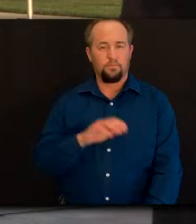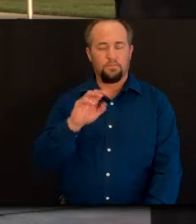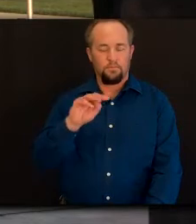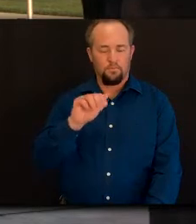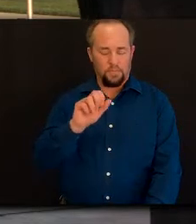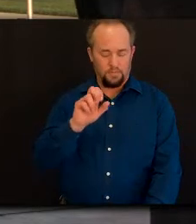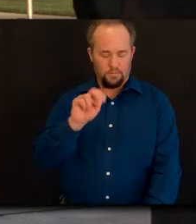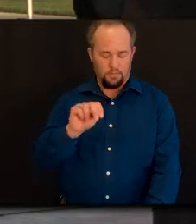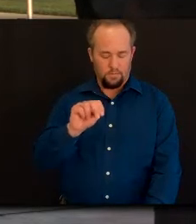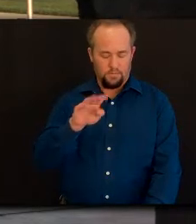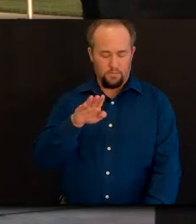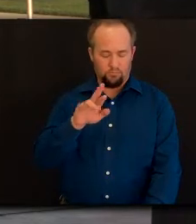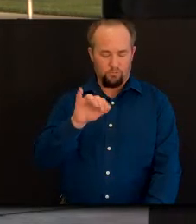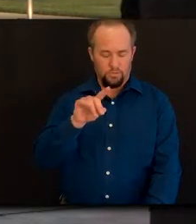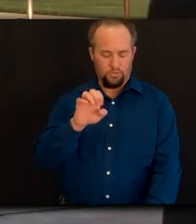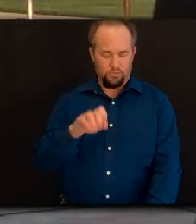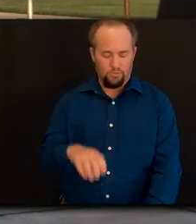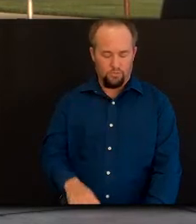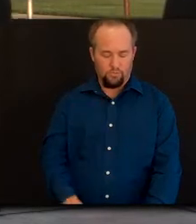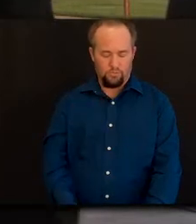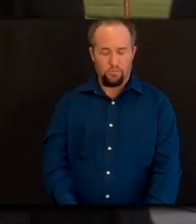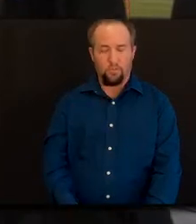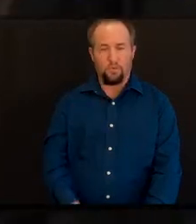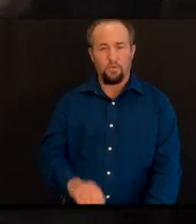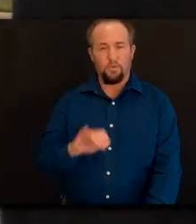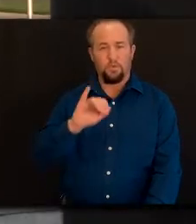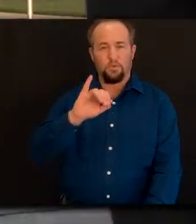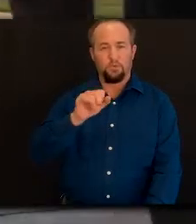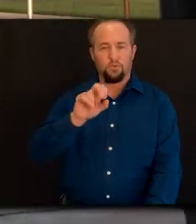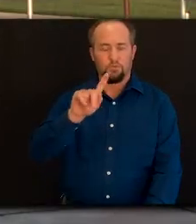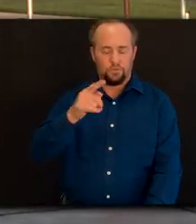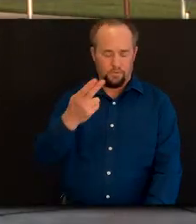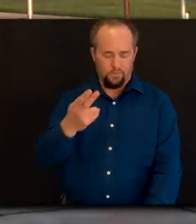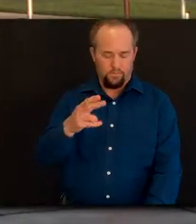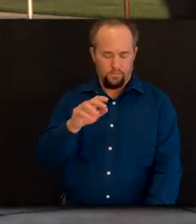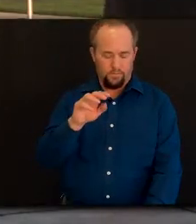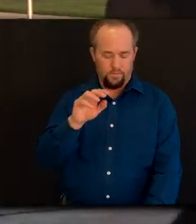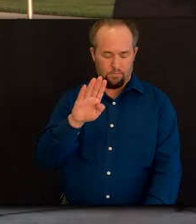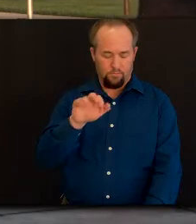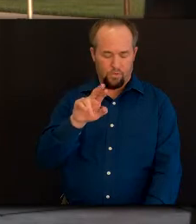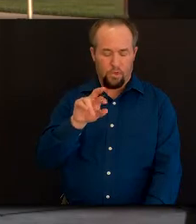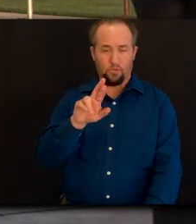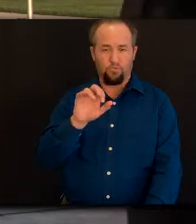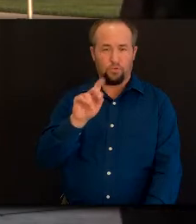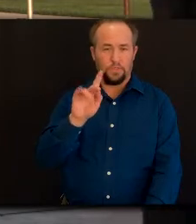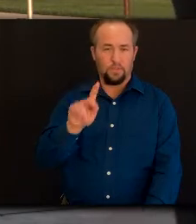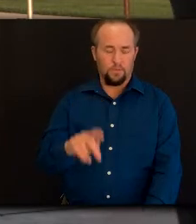Mason Ryan Bridge. Joseph Michael Broadwick.